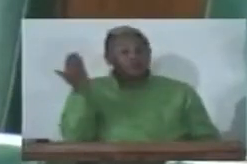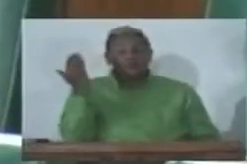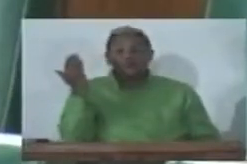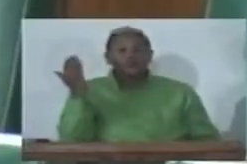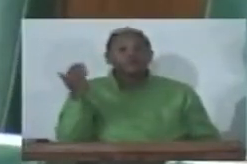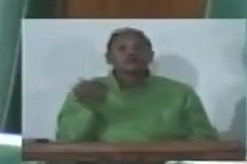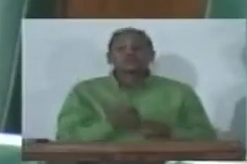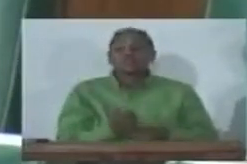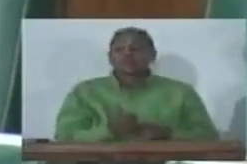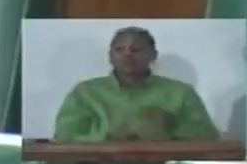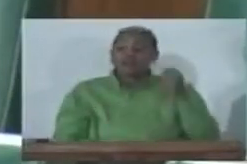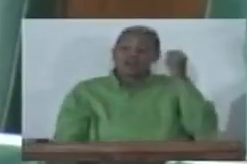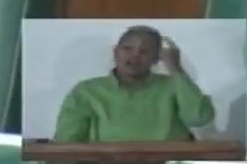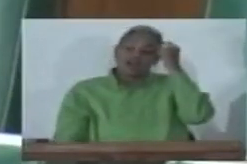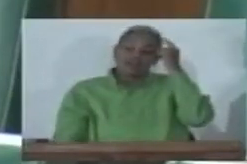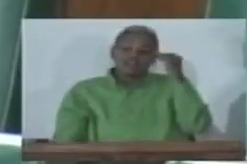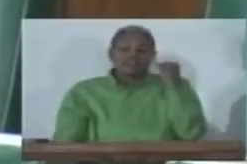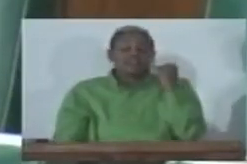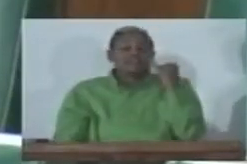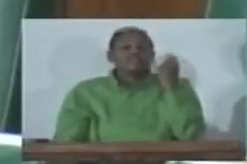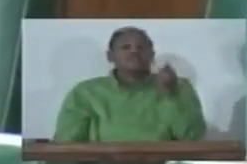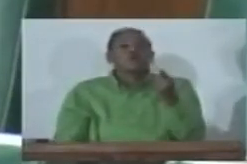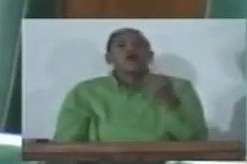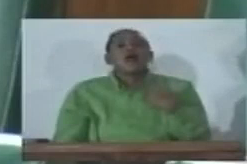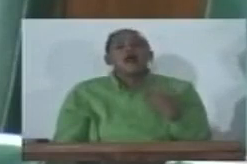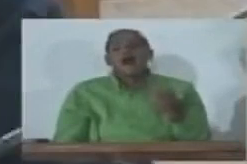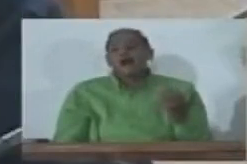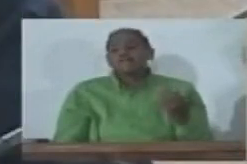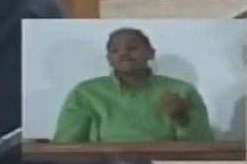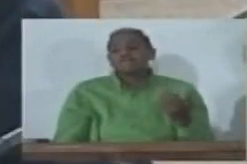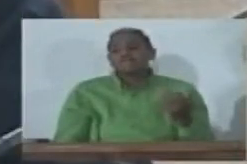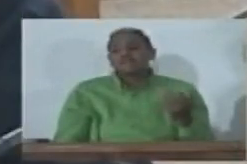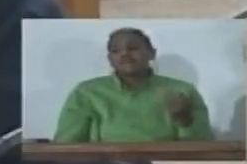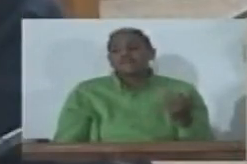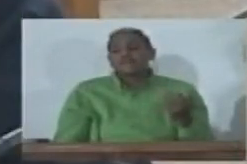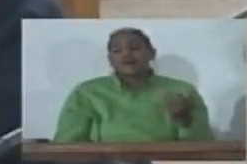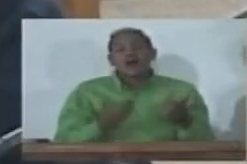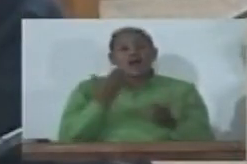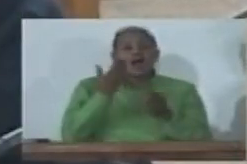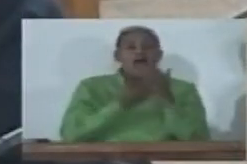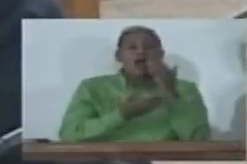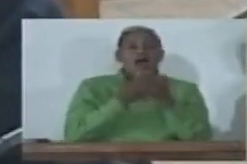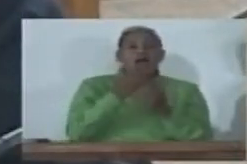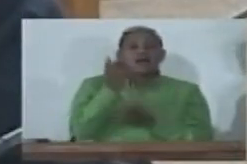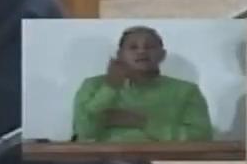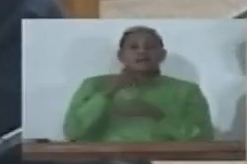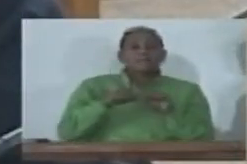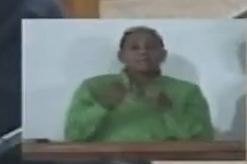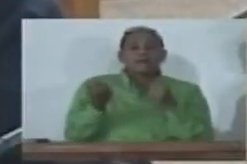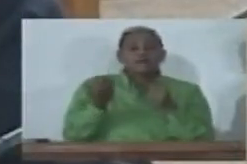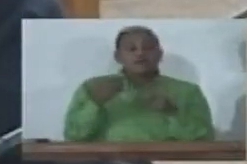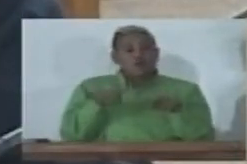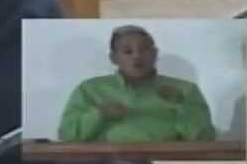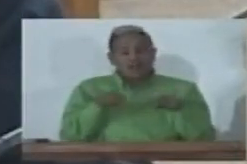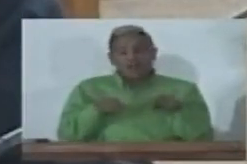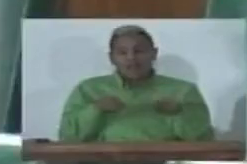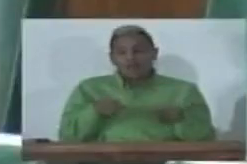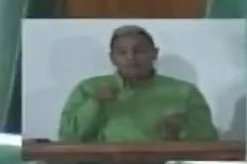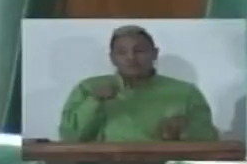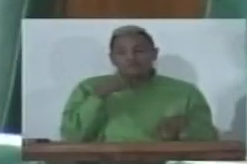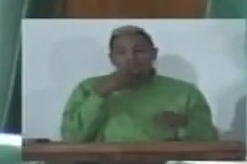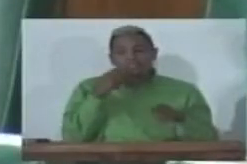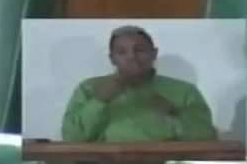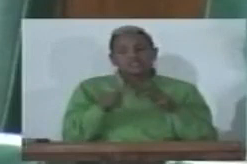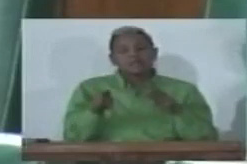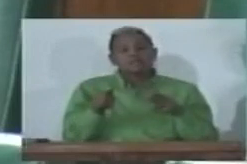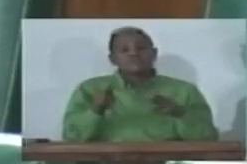Understand, Mr. President, if you had a broken arm or leg, it's a temporary